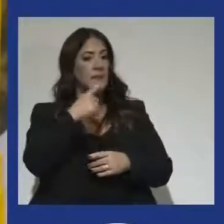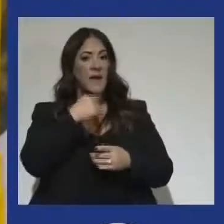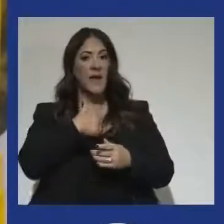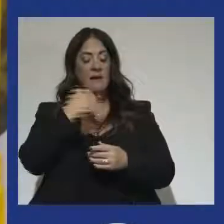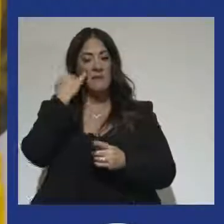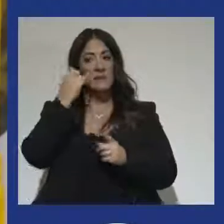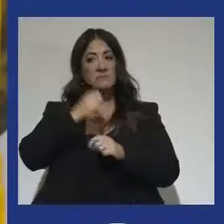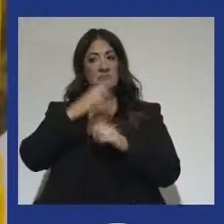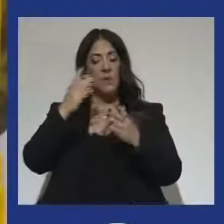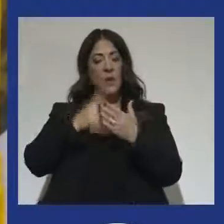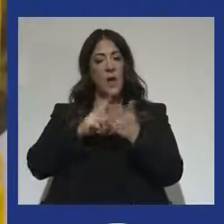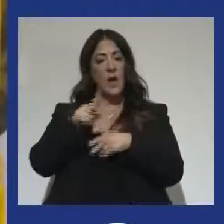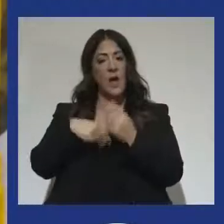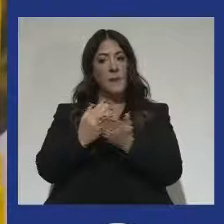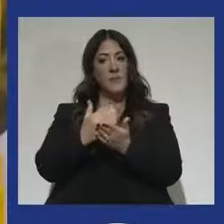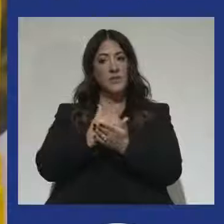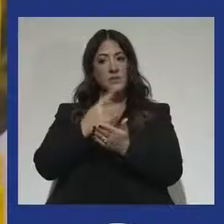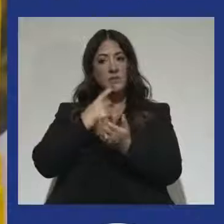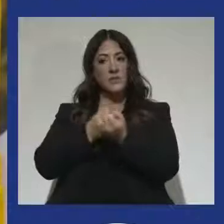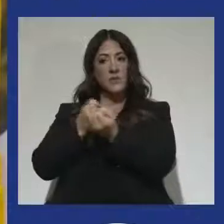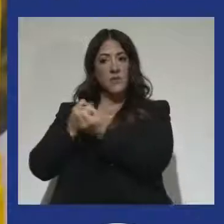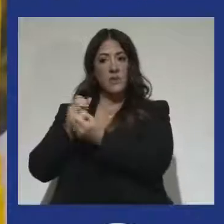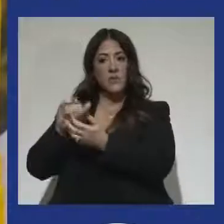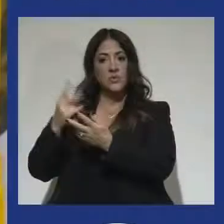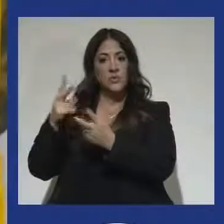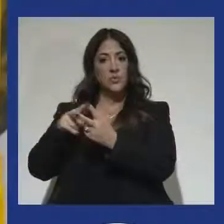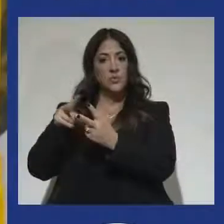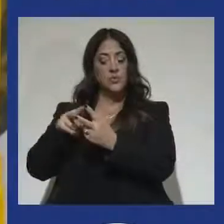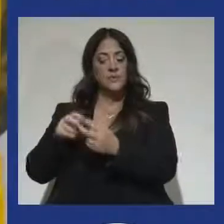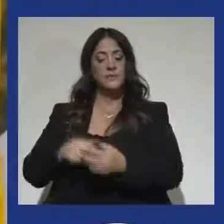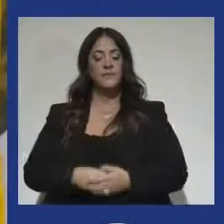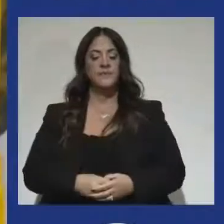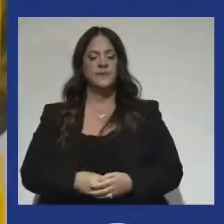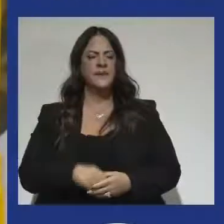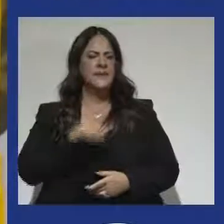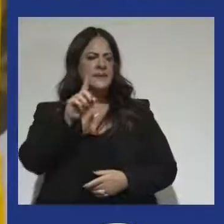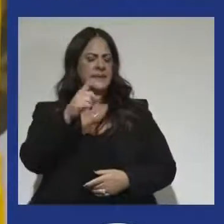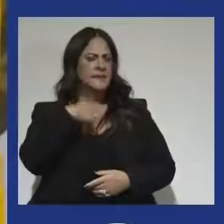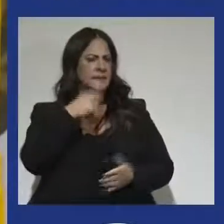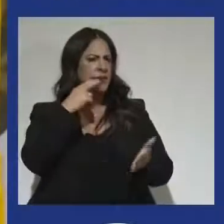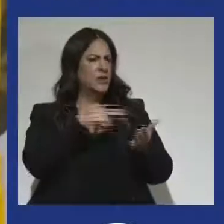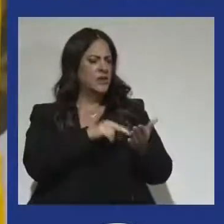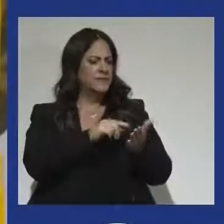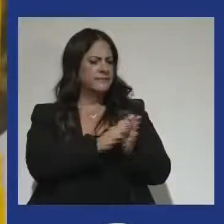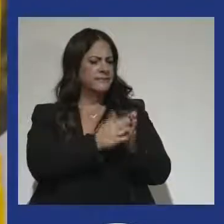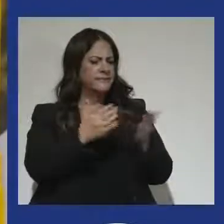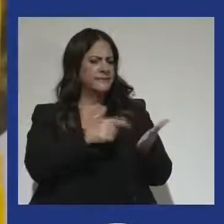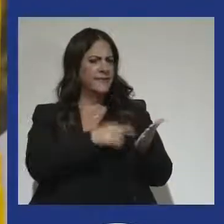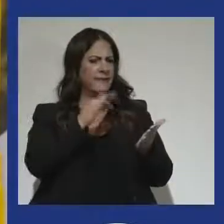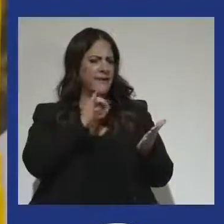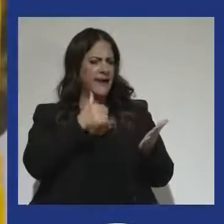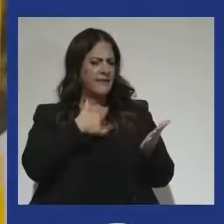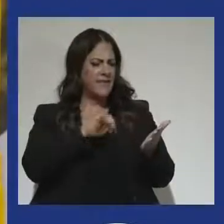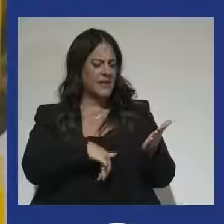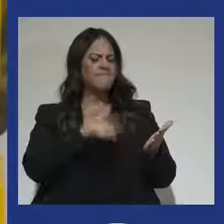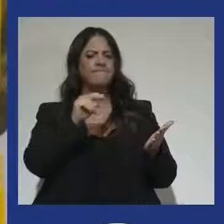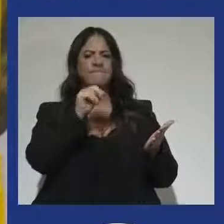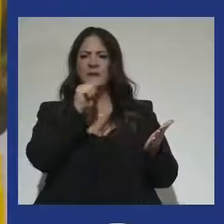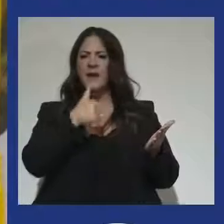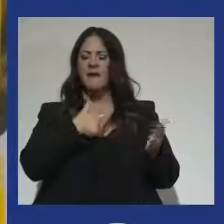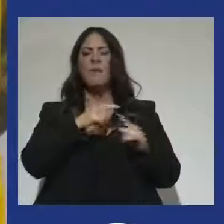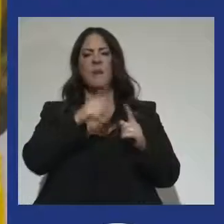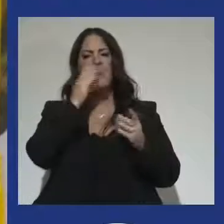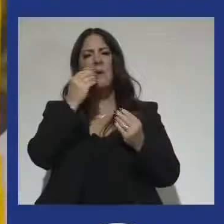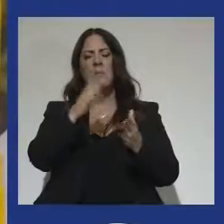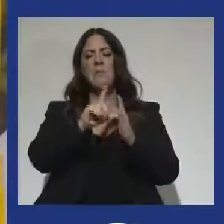for these? Oh gosh, thank you. I don't know if I have that at my fingertips, but I will get that for you.